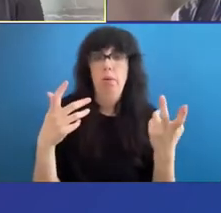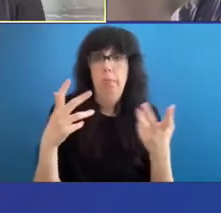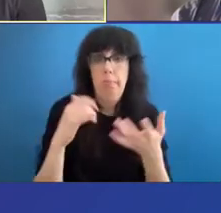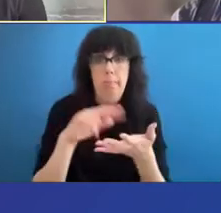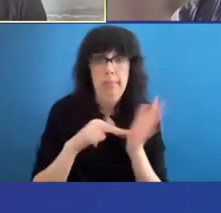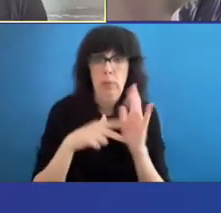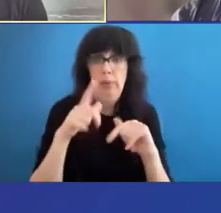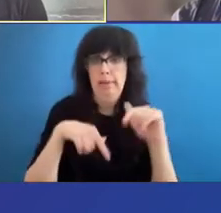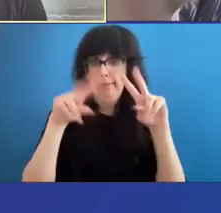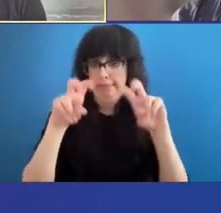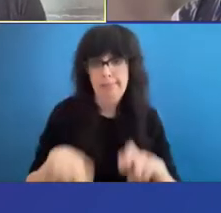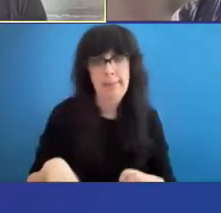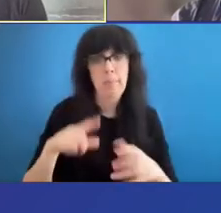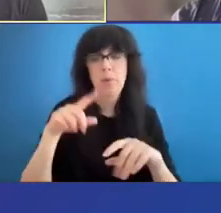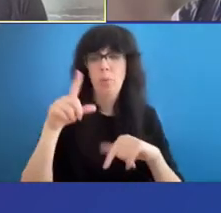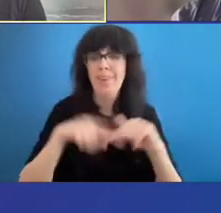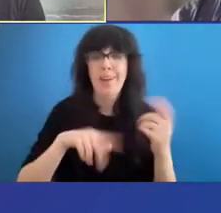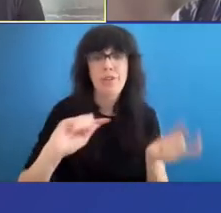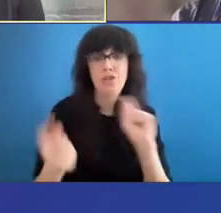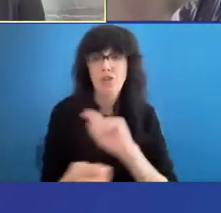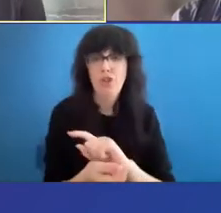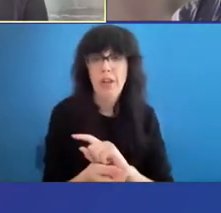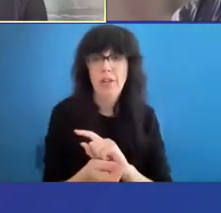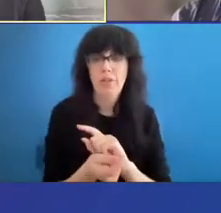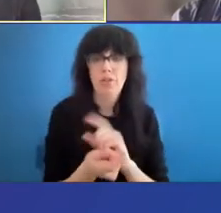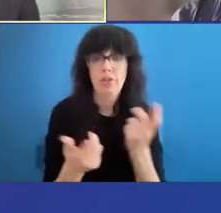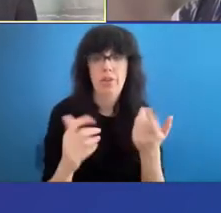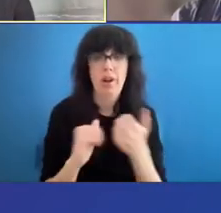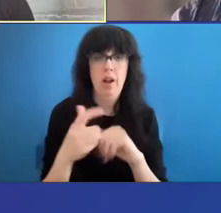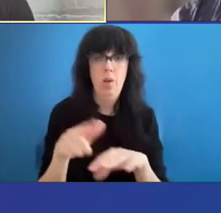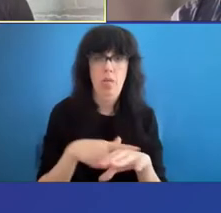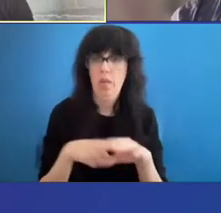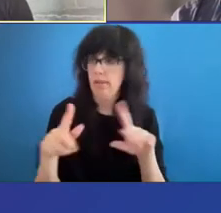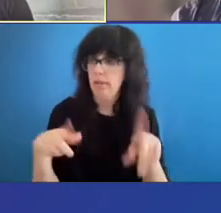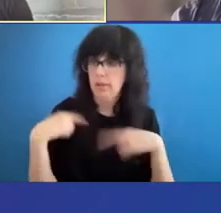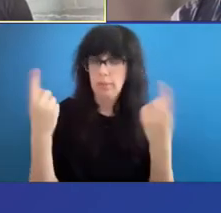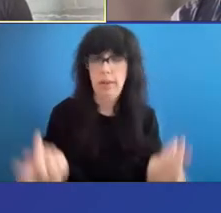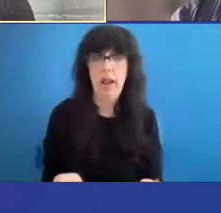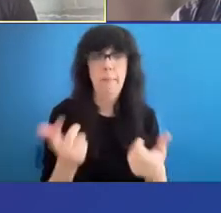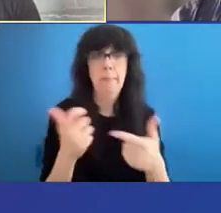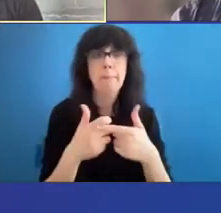of this. How long has this been going on? It's foundational.